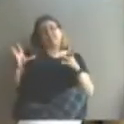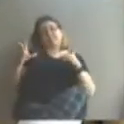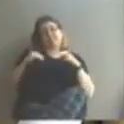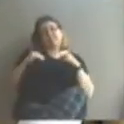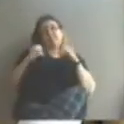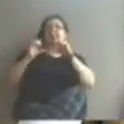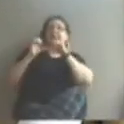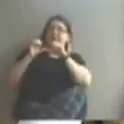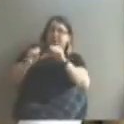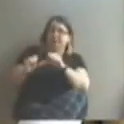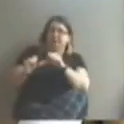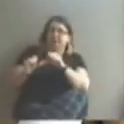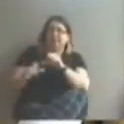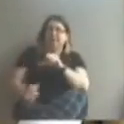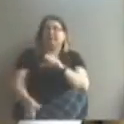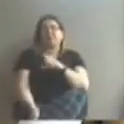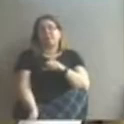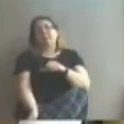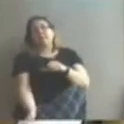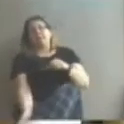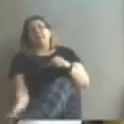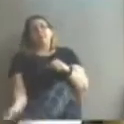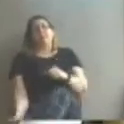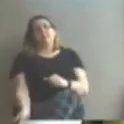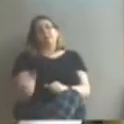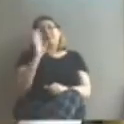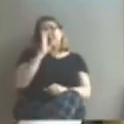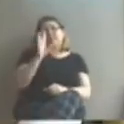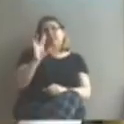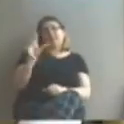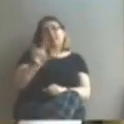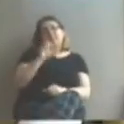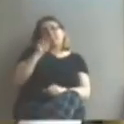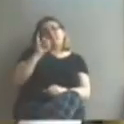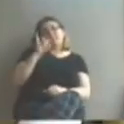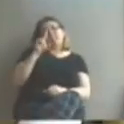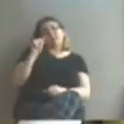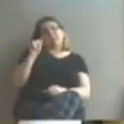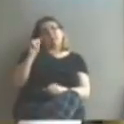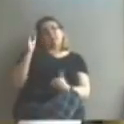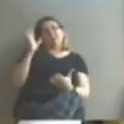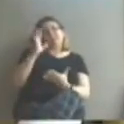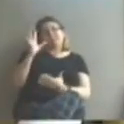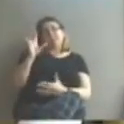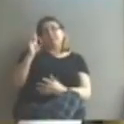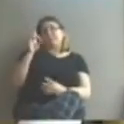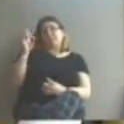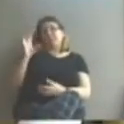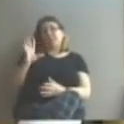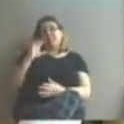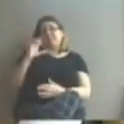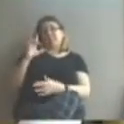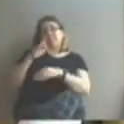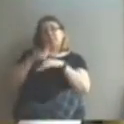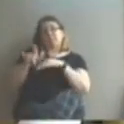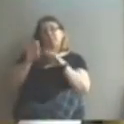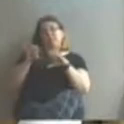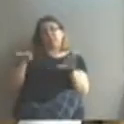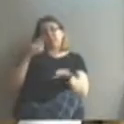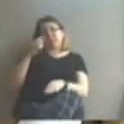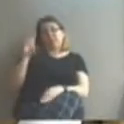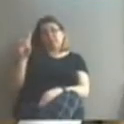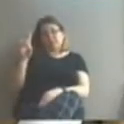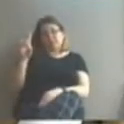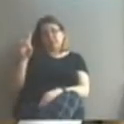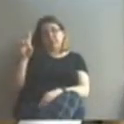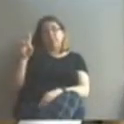or continuing the Director for Library Media Services, our Director for Early Childhood, very large